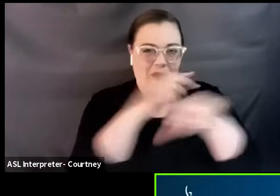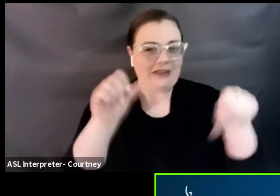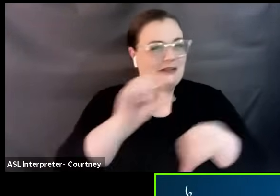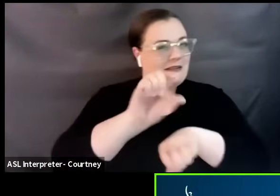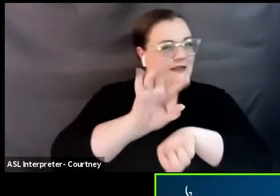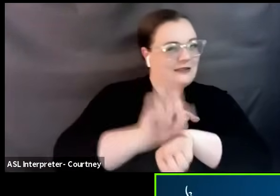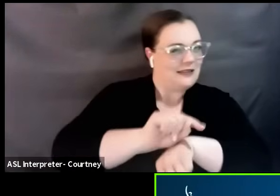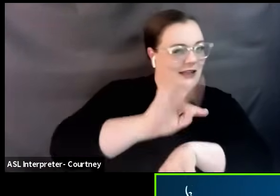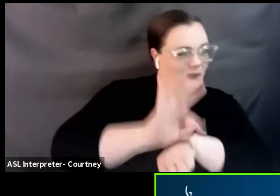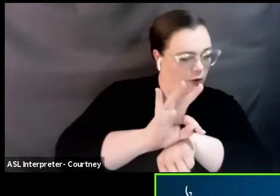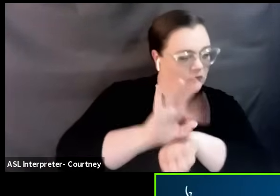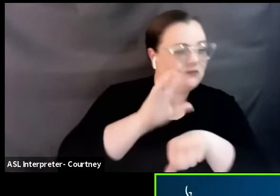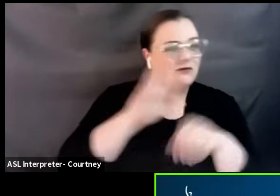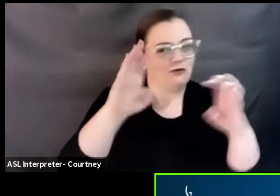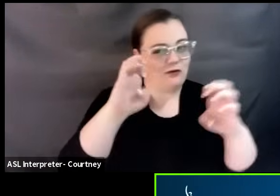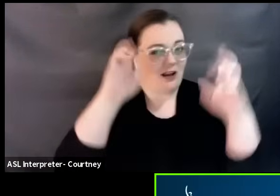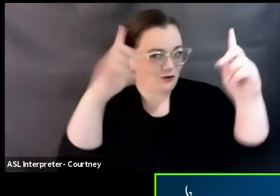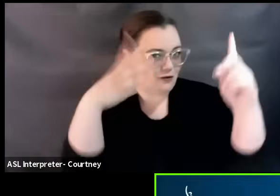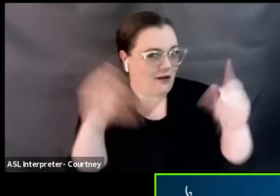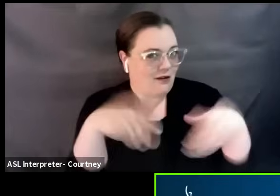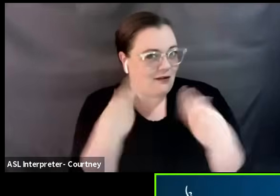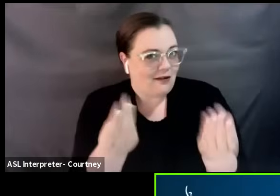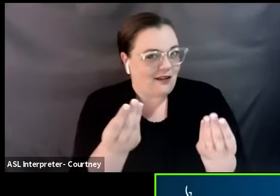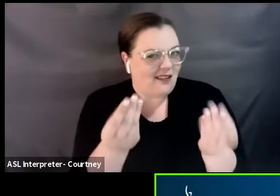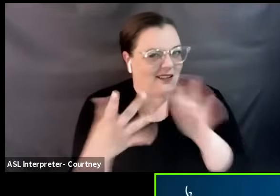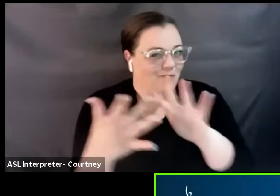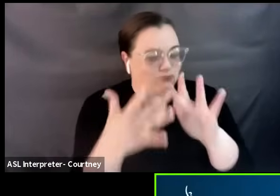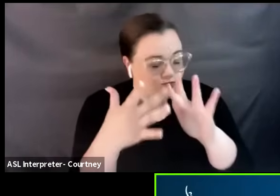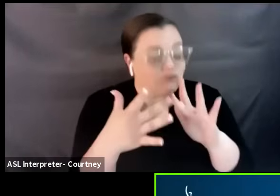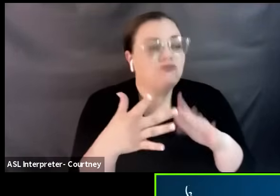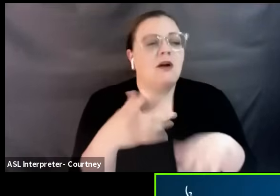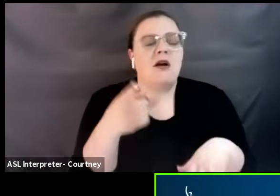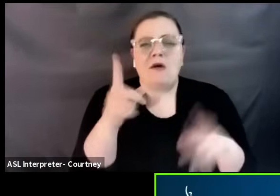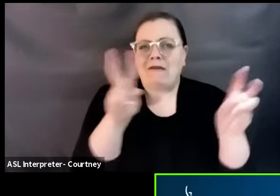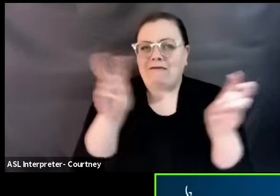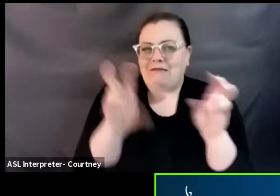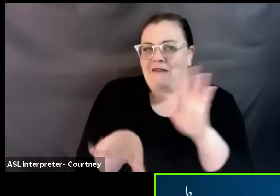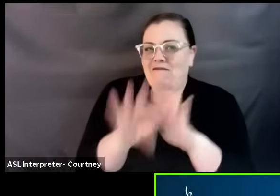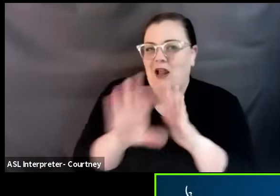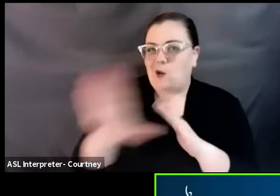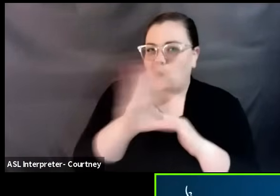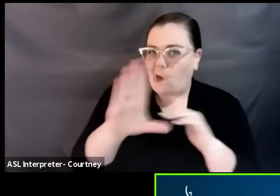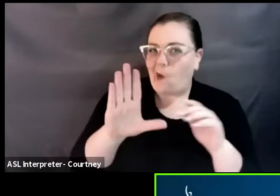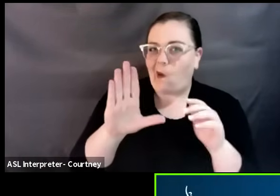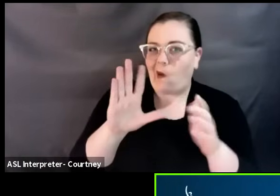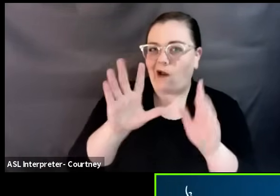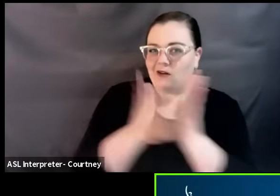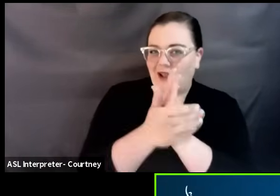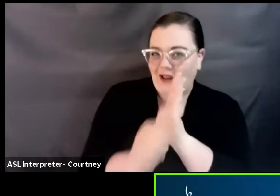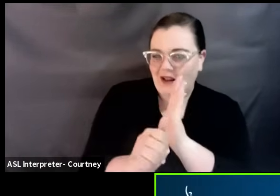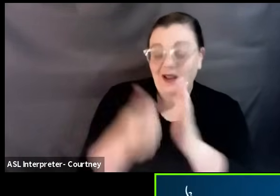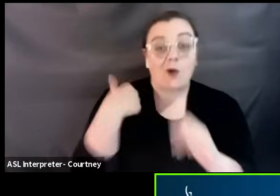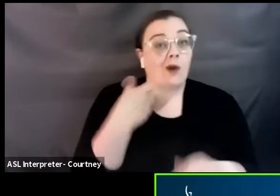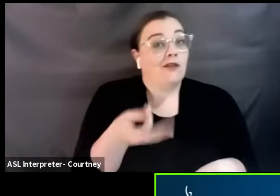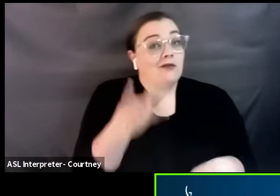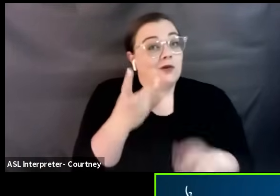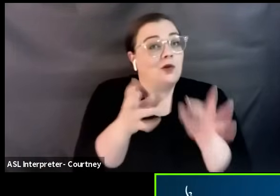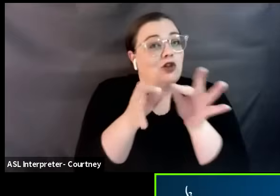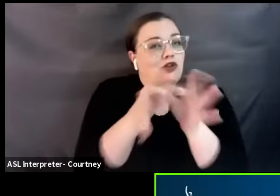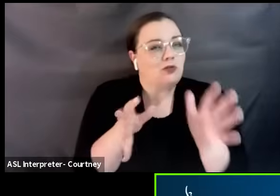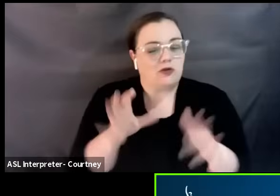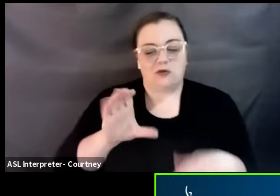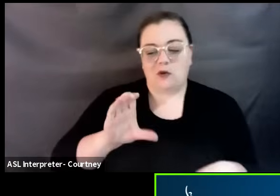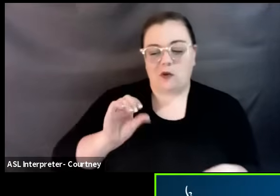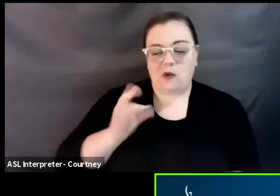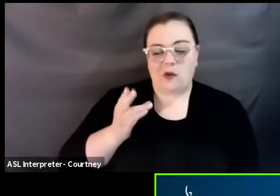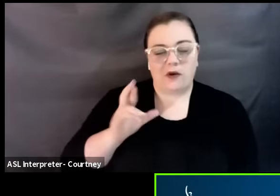Talent Team. We'll be pausing throughout as we have with us interpreters Courtney Nimmersheim and Joe Rivera, who will be